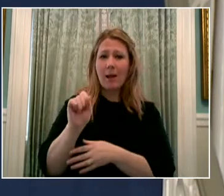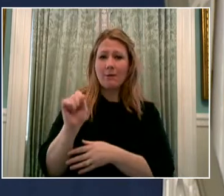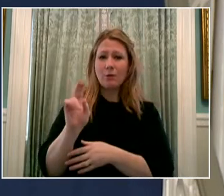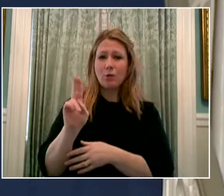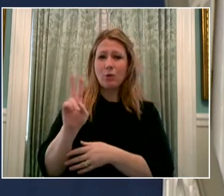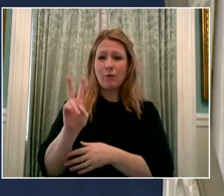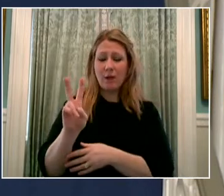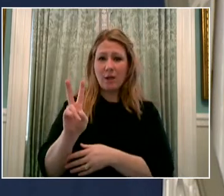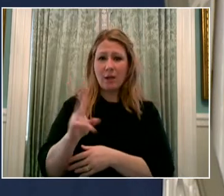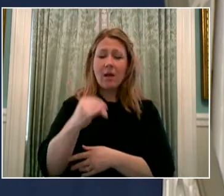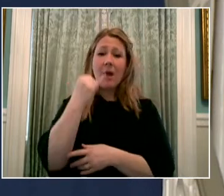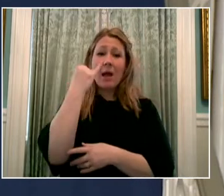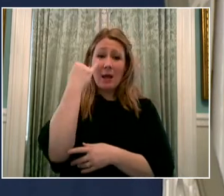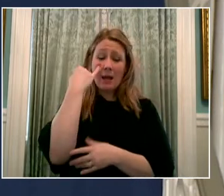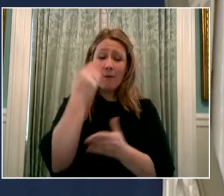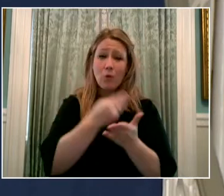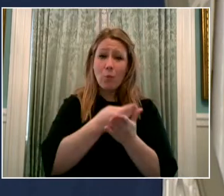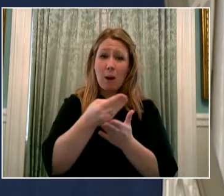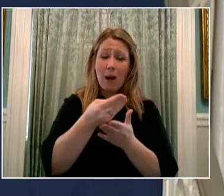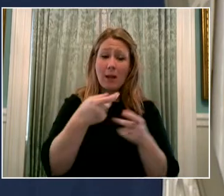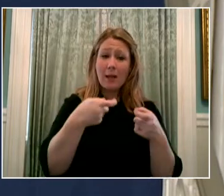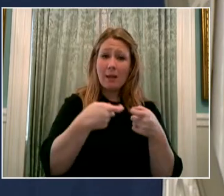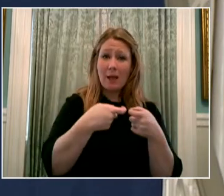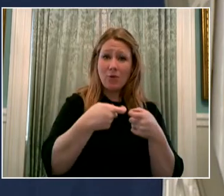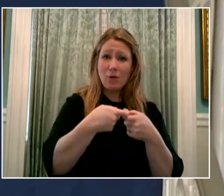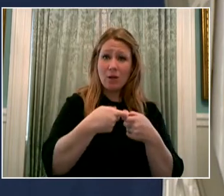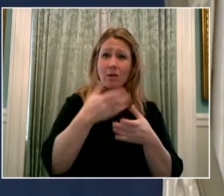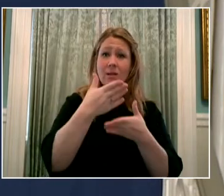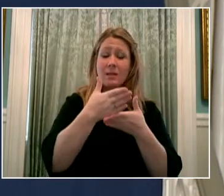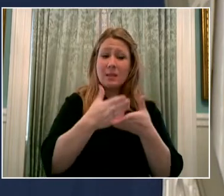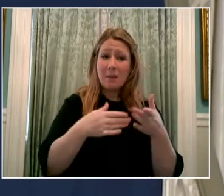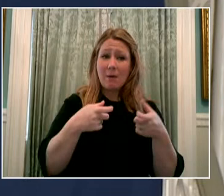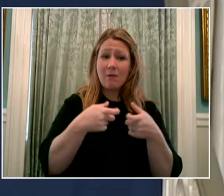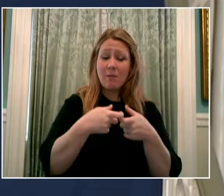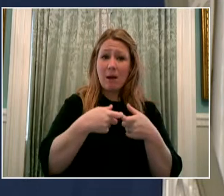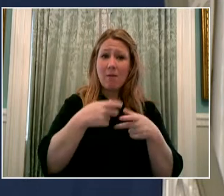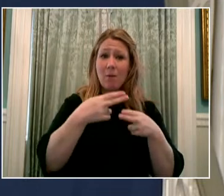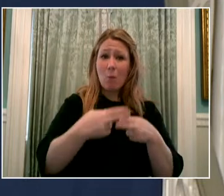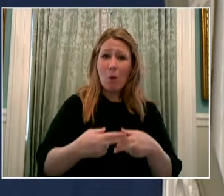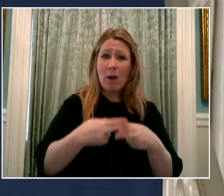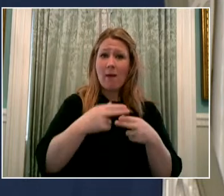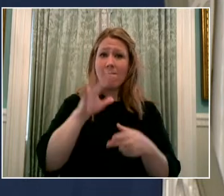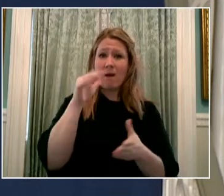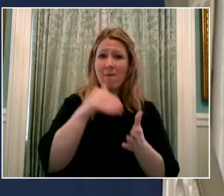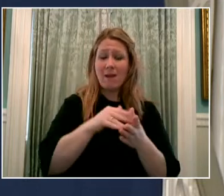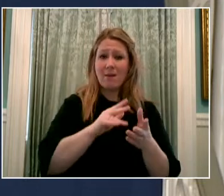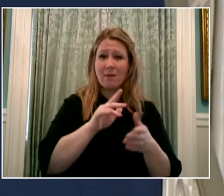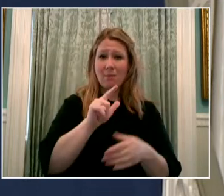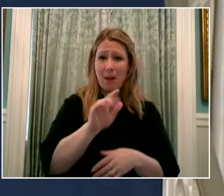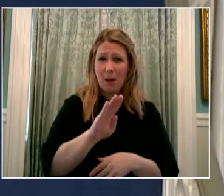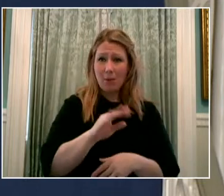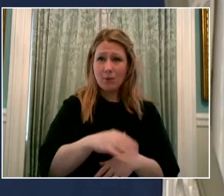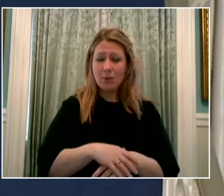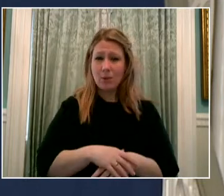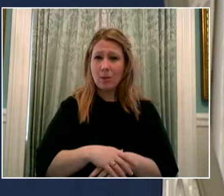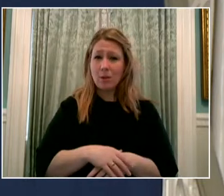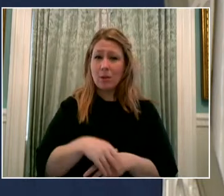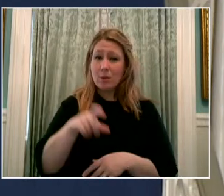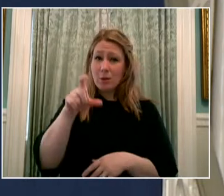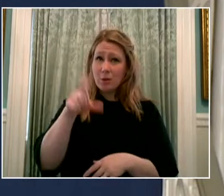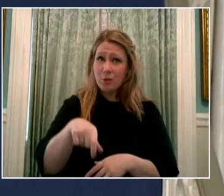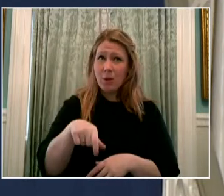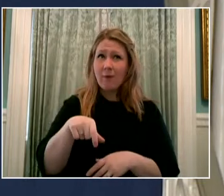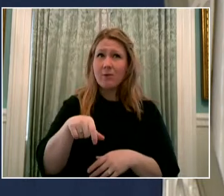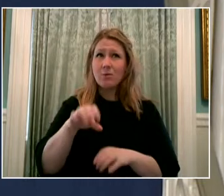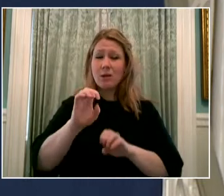batteries in one of these electric cars weigh 5,000 pounds. The weight is heavier. Do you need to evaluate the number of cars by weight